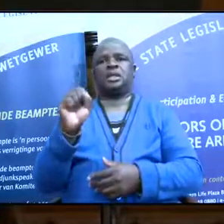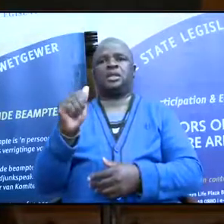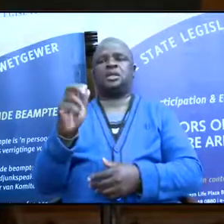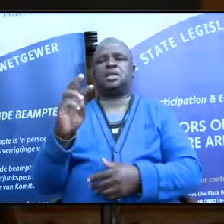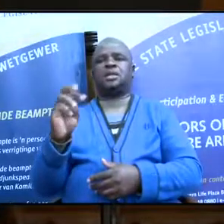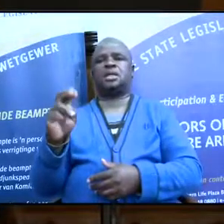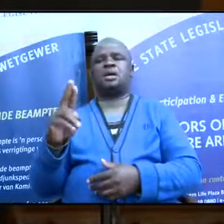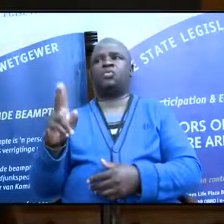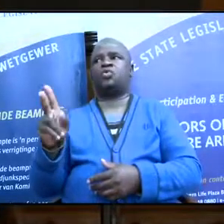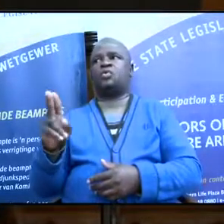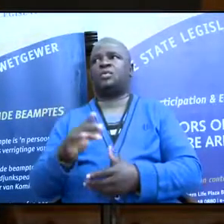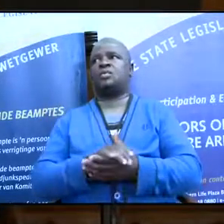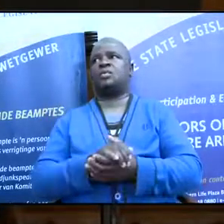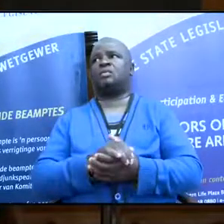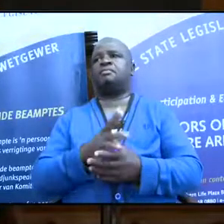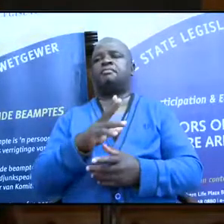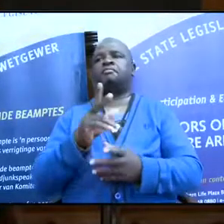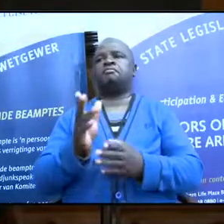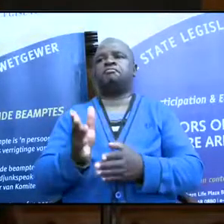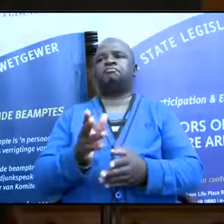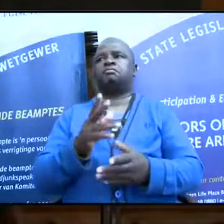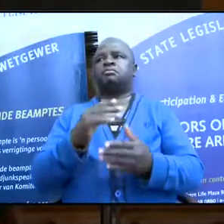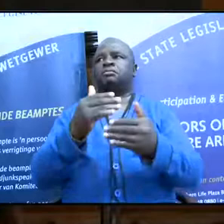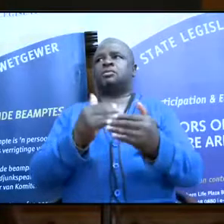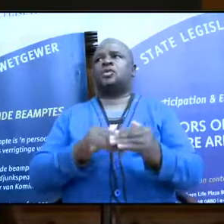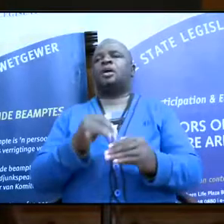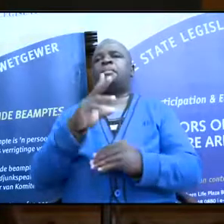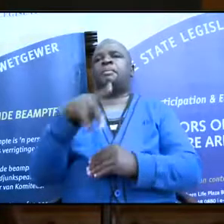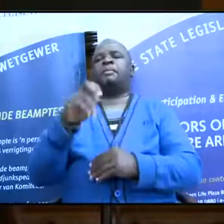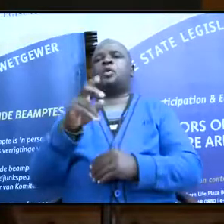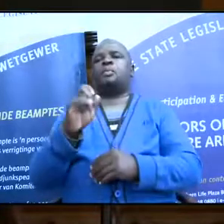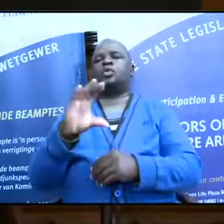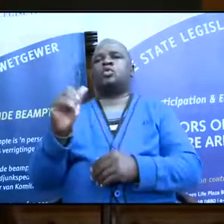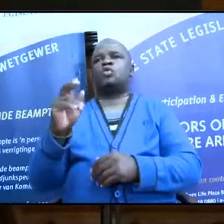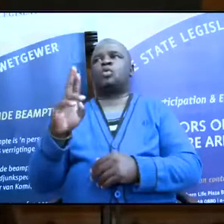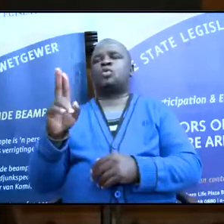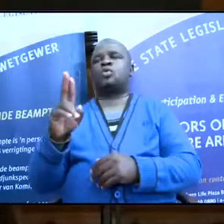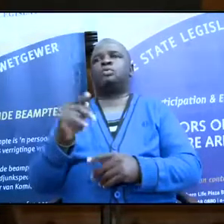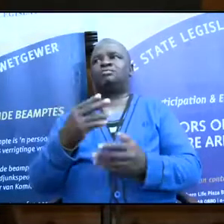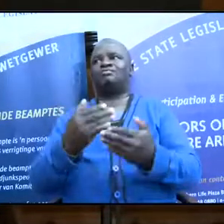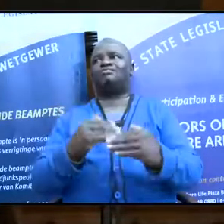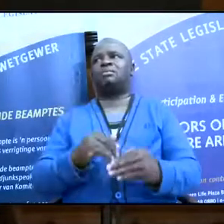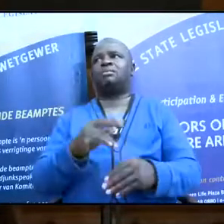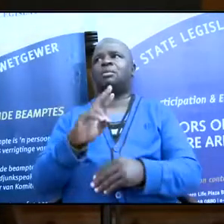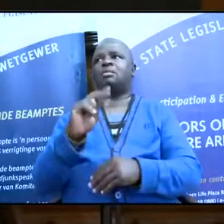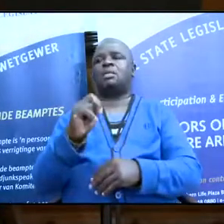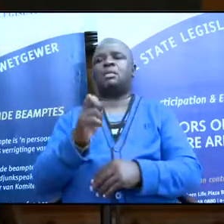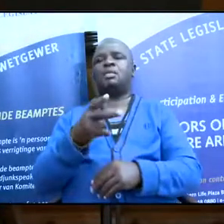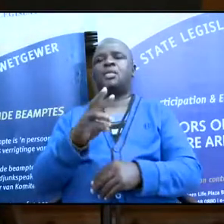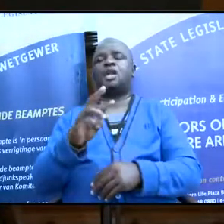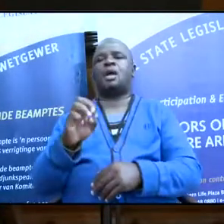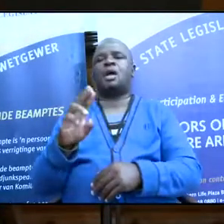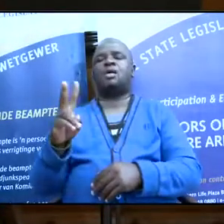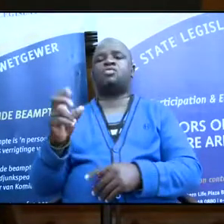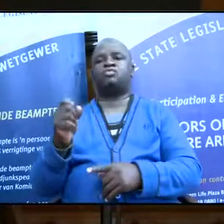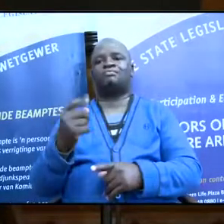and then pop crew you're also welcome nehal motif